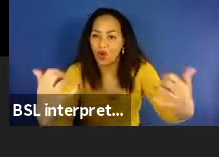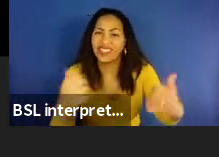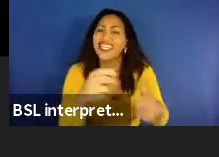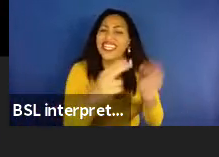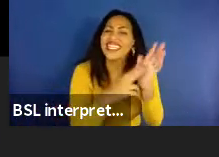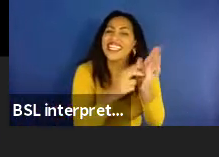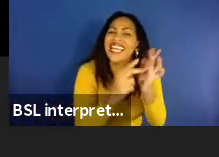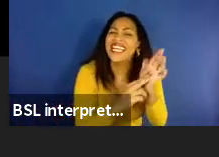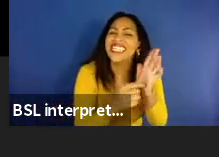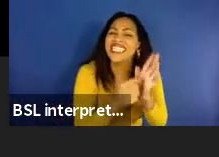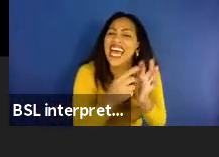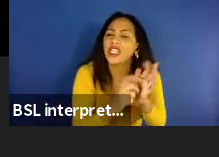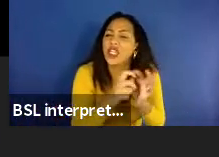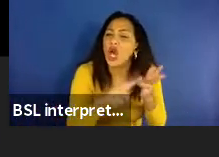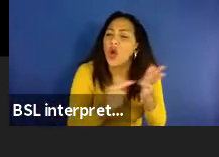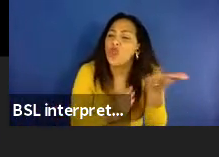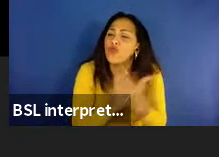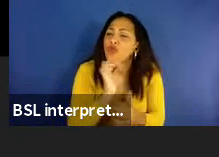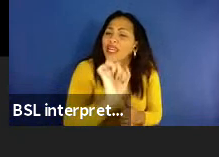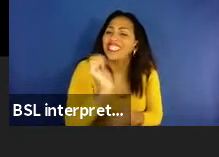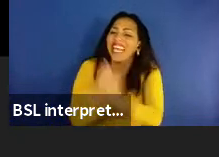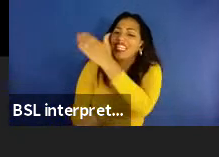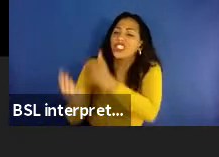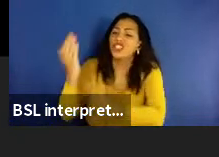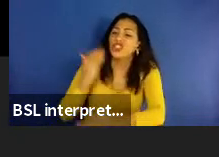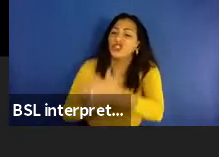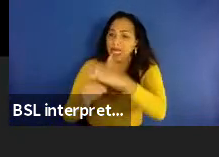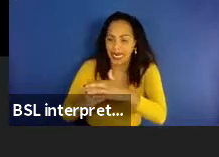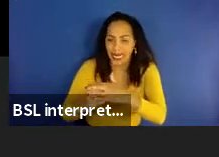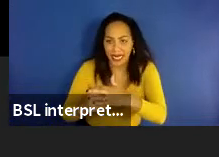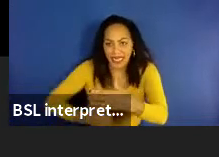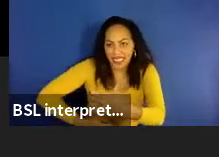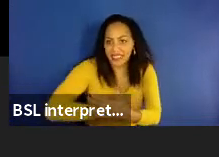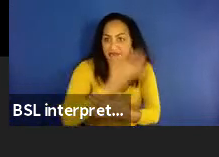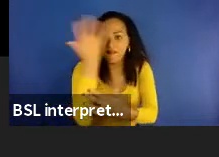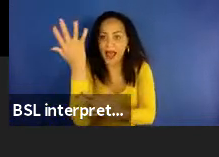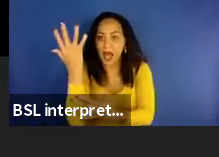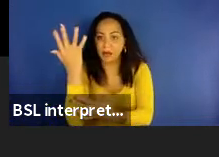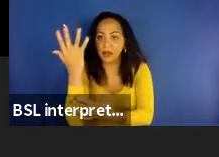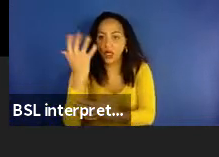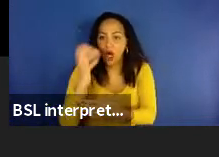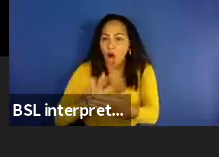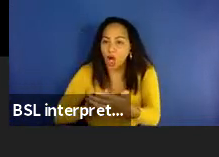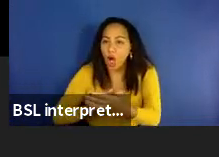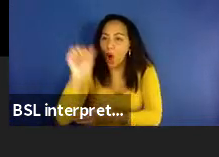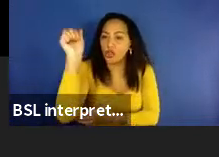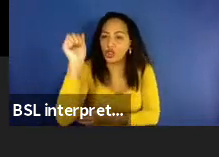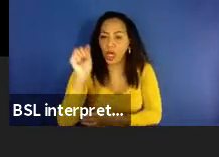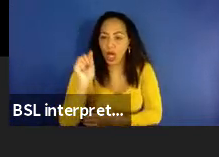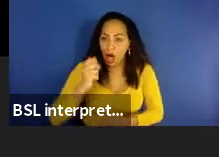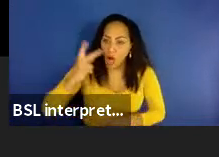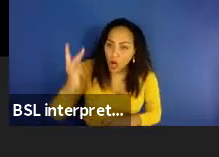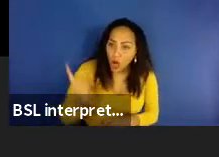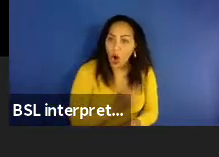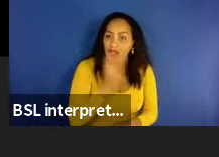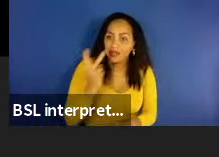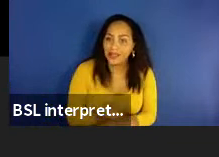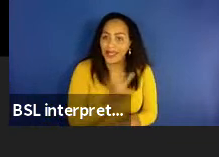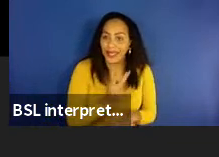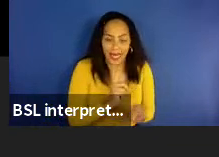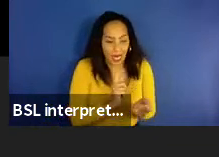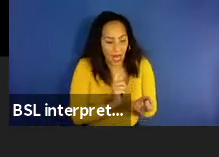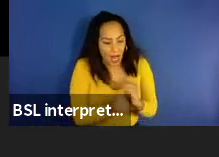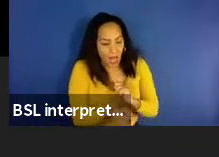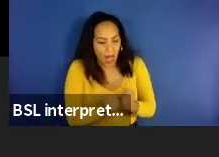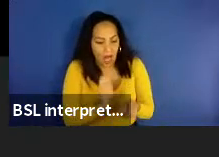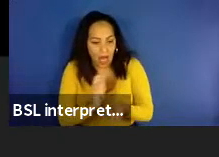has, through its history, developed a culture of constant iteration, constant perseverance, and a